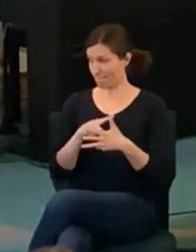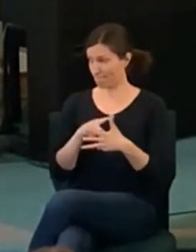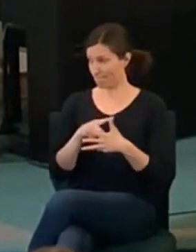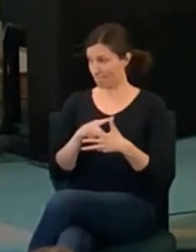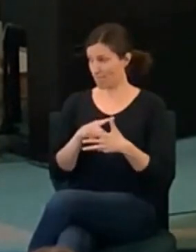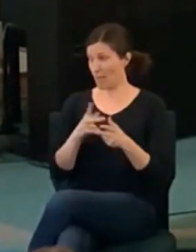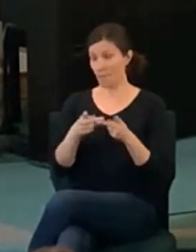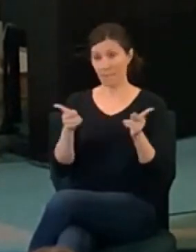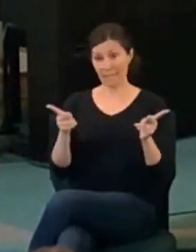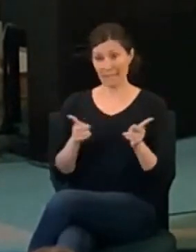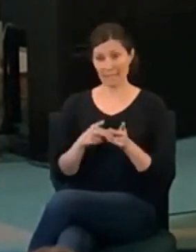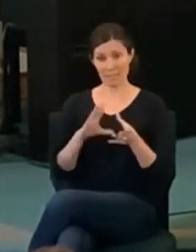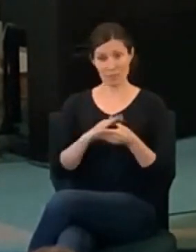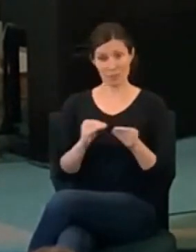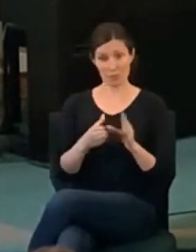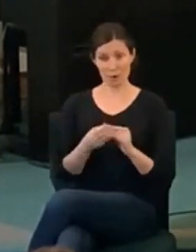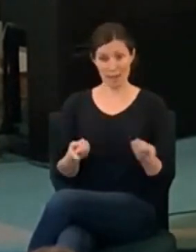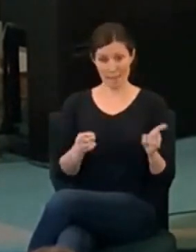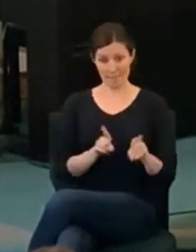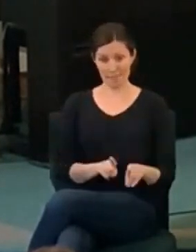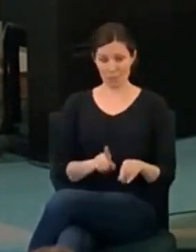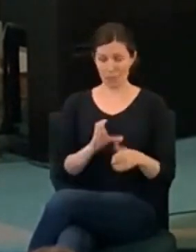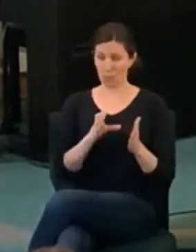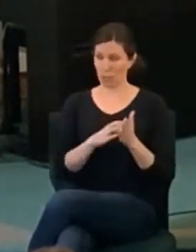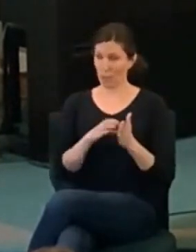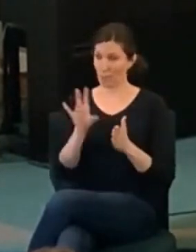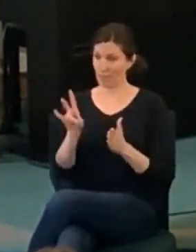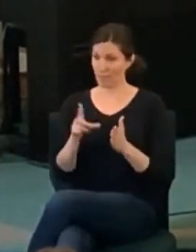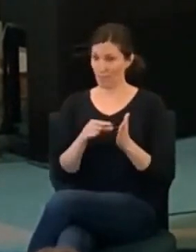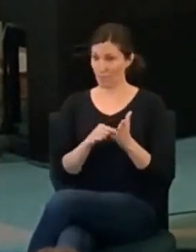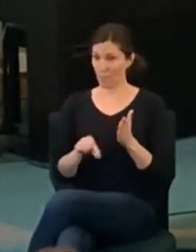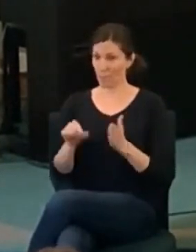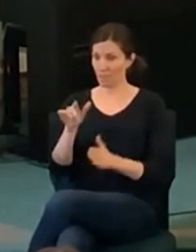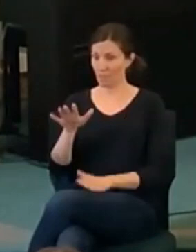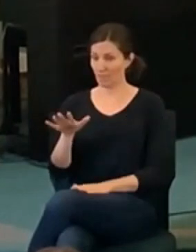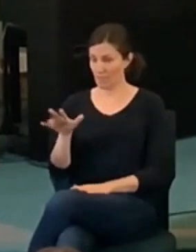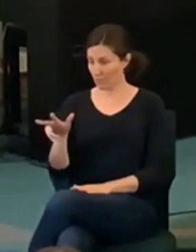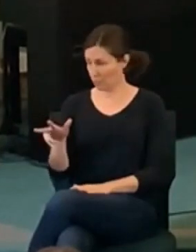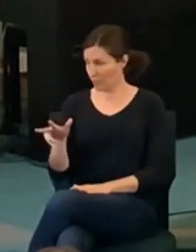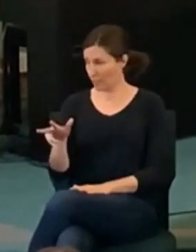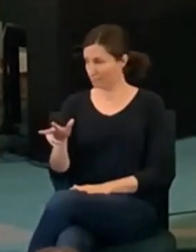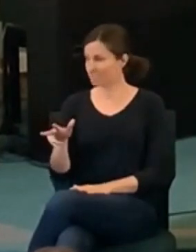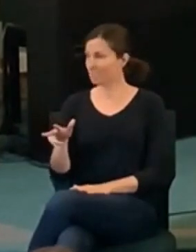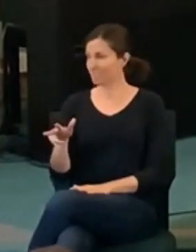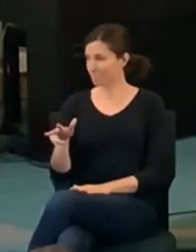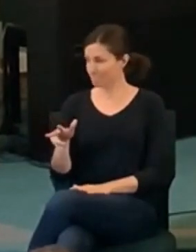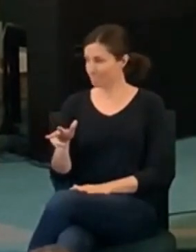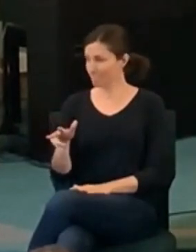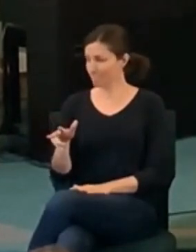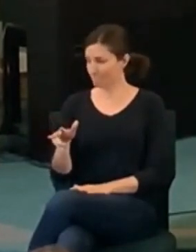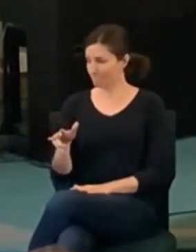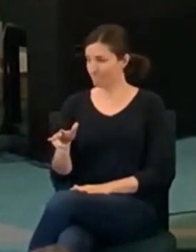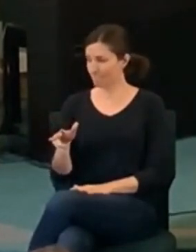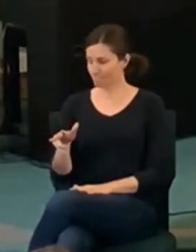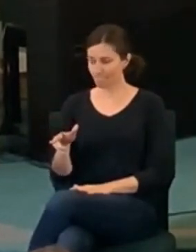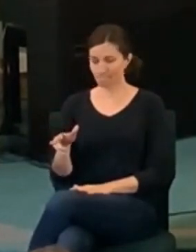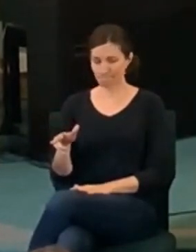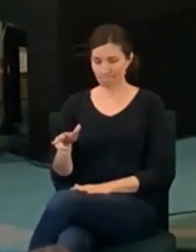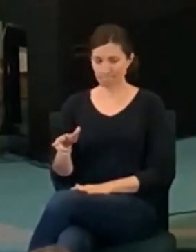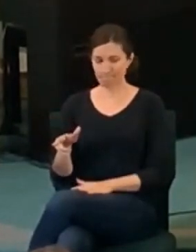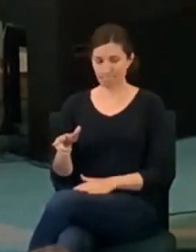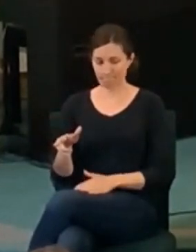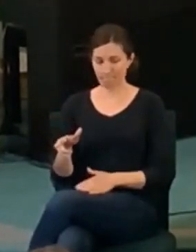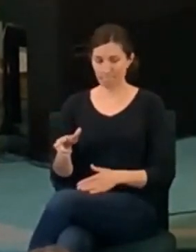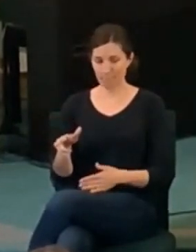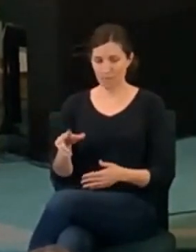to Jesus, the point that he makes to them, and then we'll see the practice of Jesus as well as three implications for